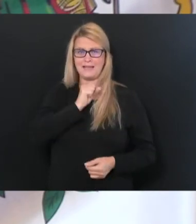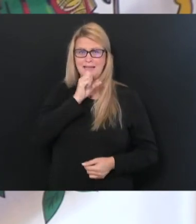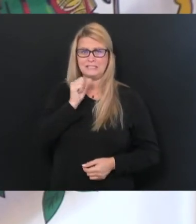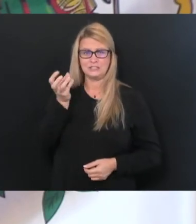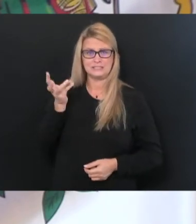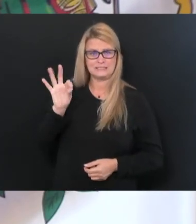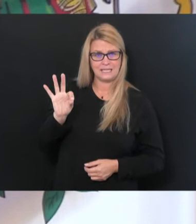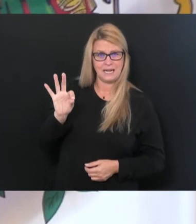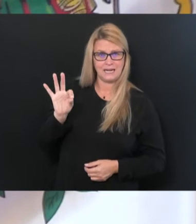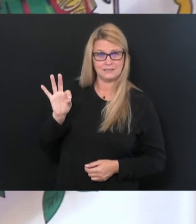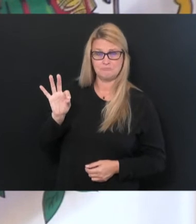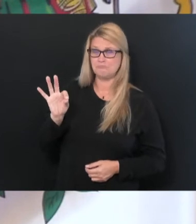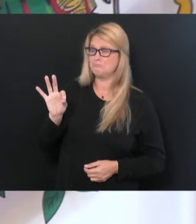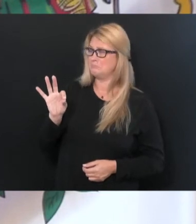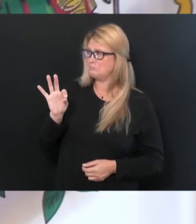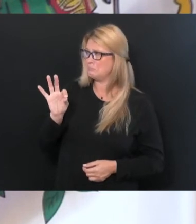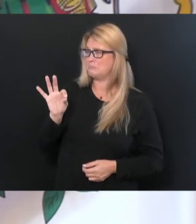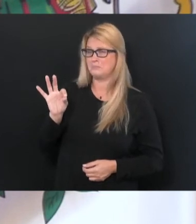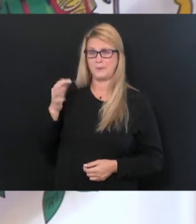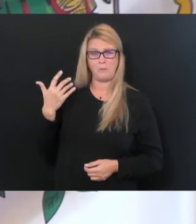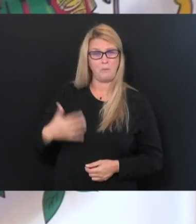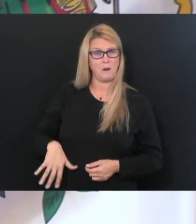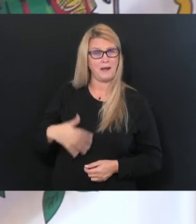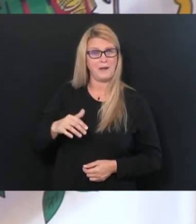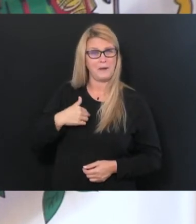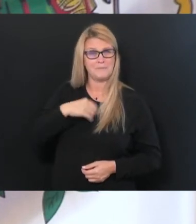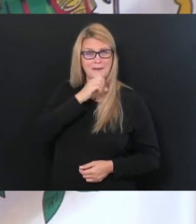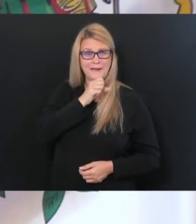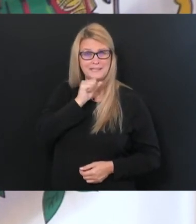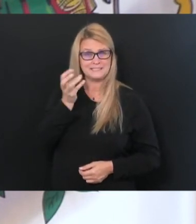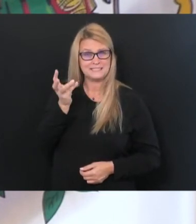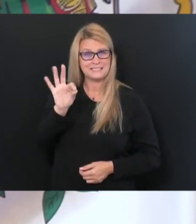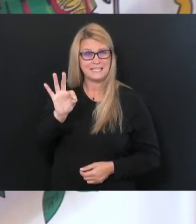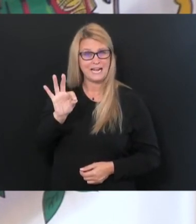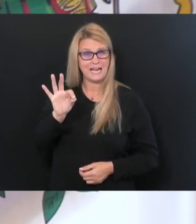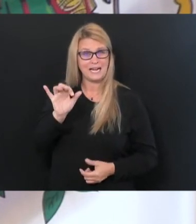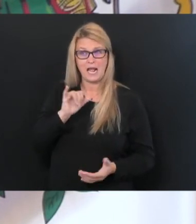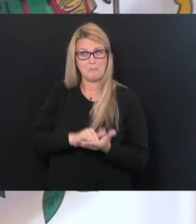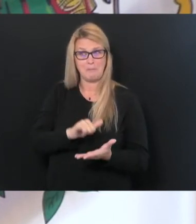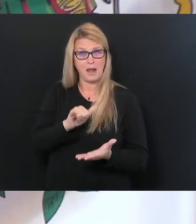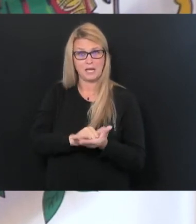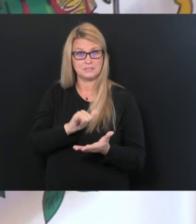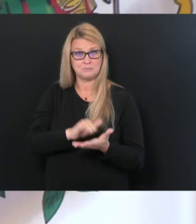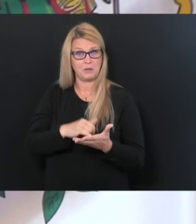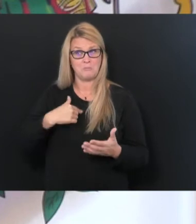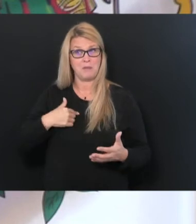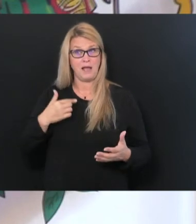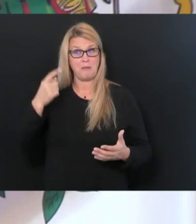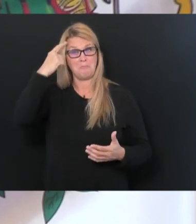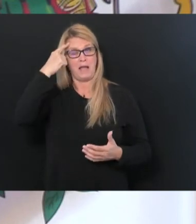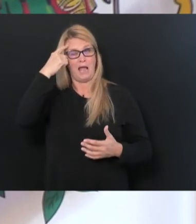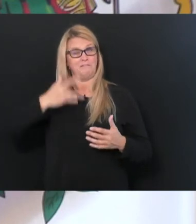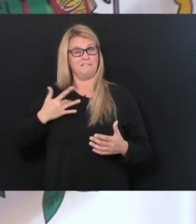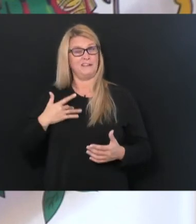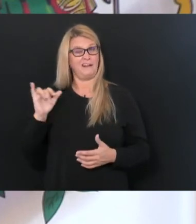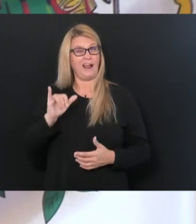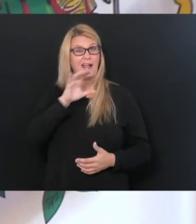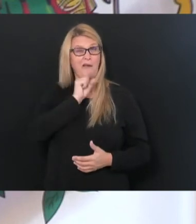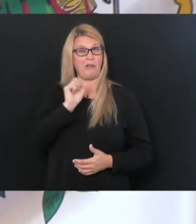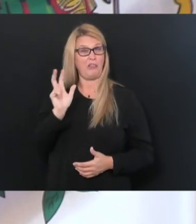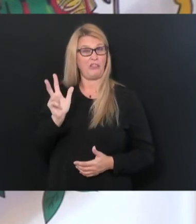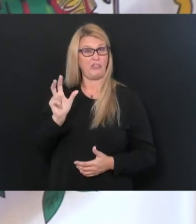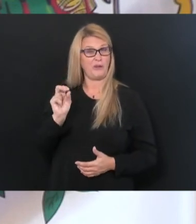to believe that. I mean, it's impossible almost to believe it because I still feel like I'm 30, you know, and I